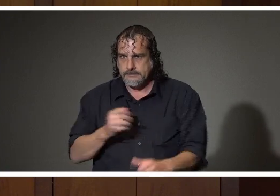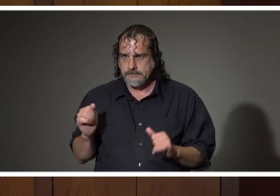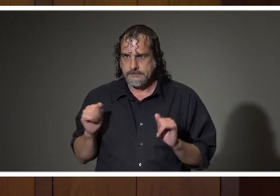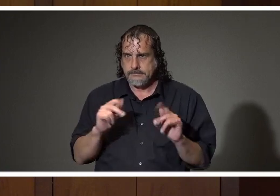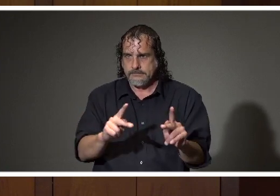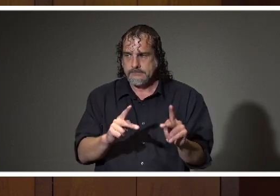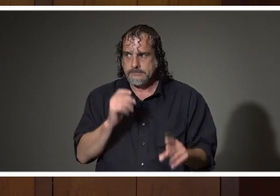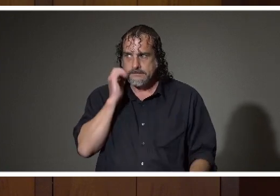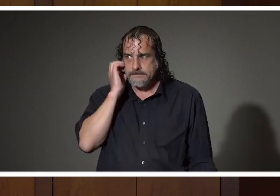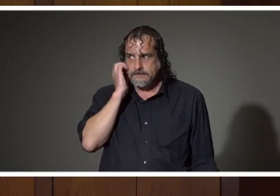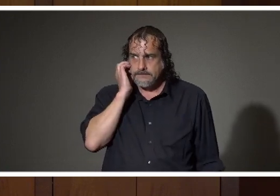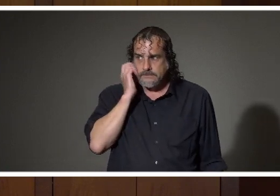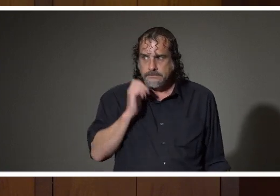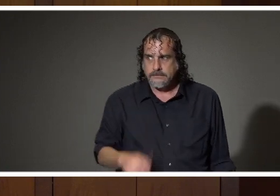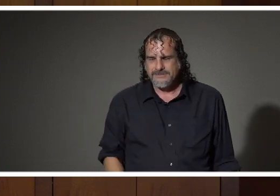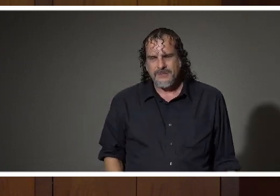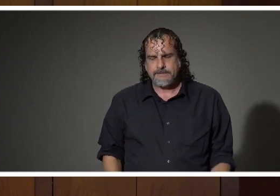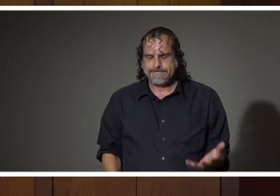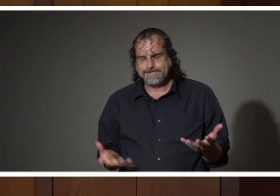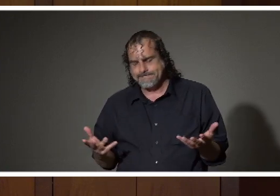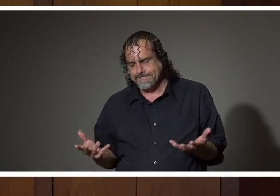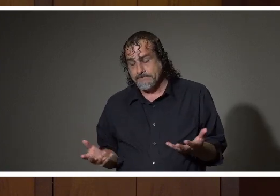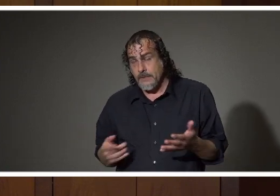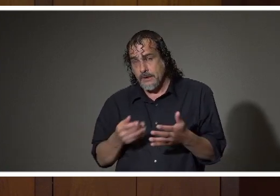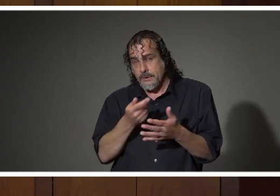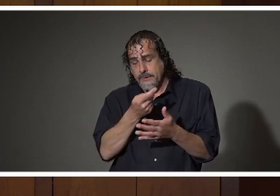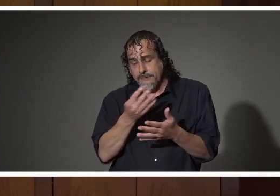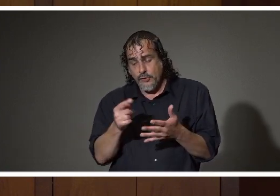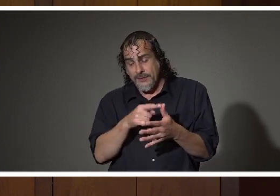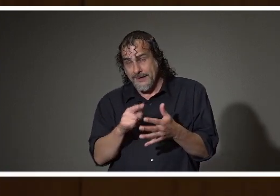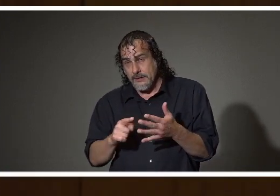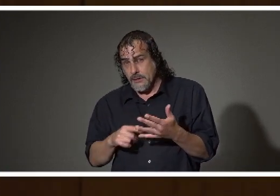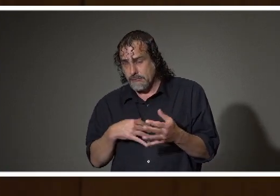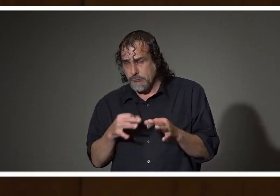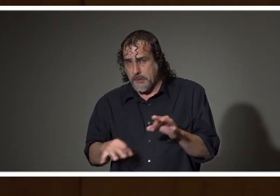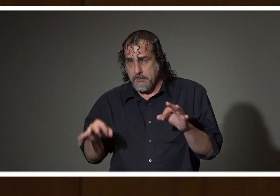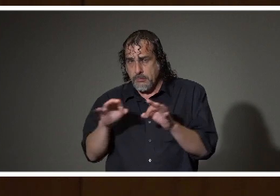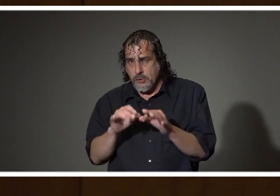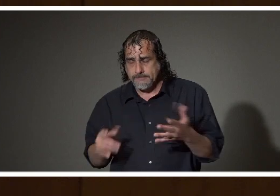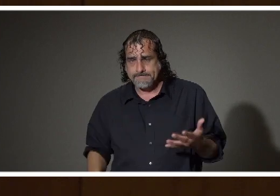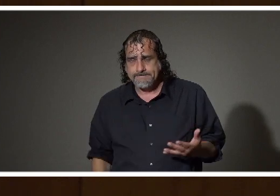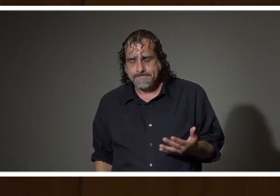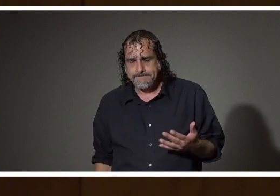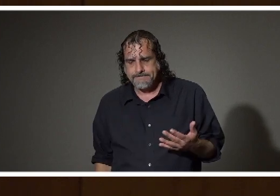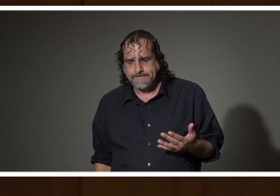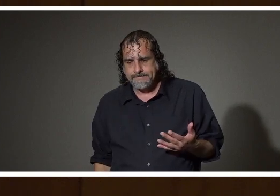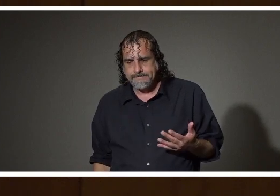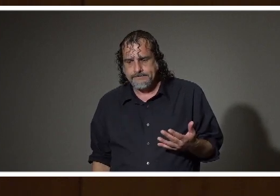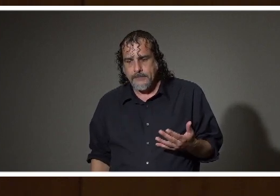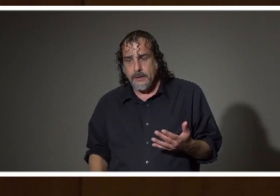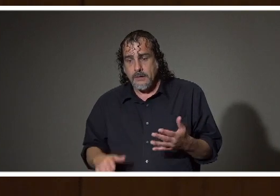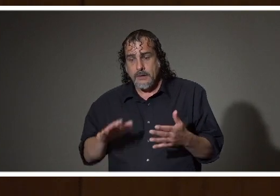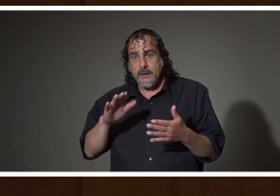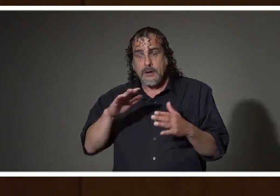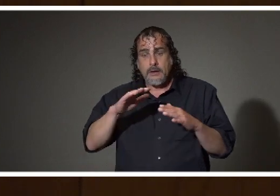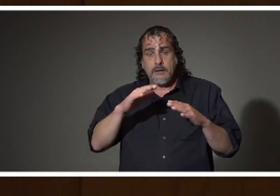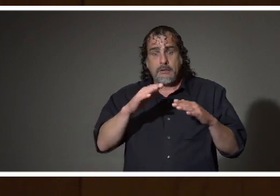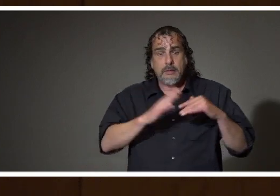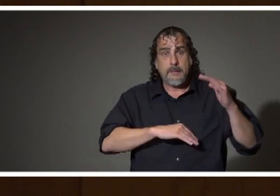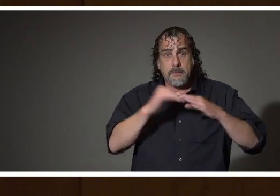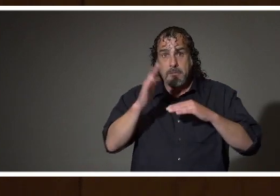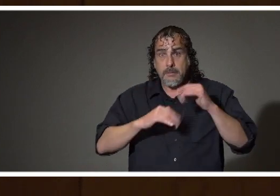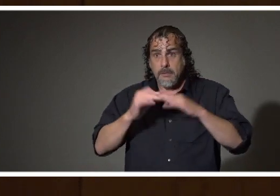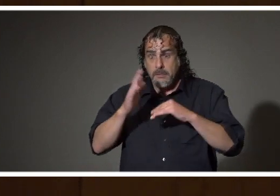things in there that are very important elements. Certainly environmental cleaning, those standards are